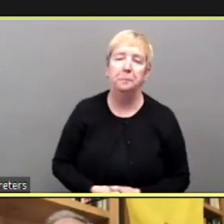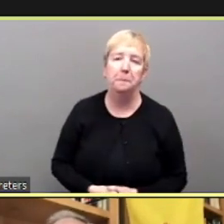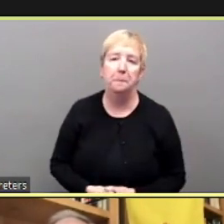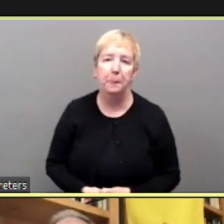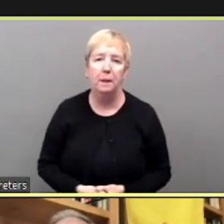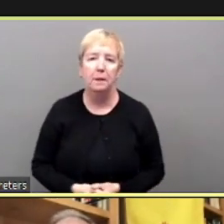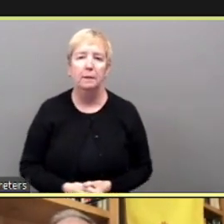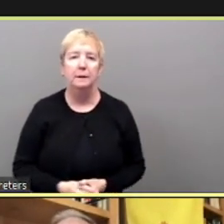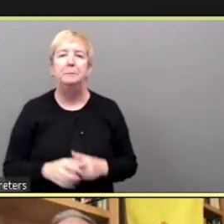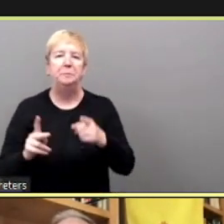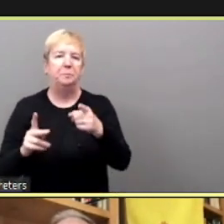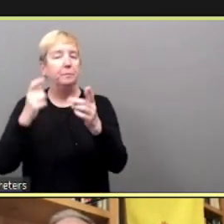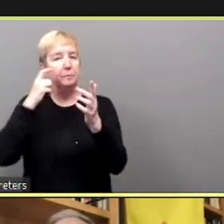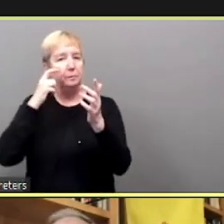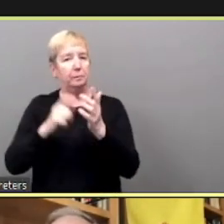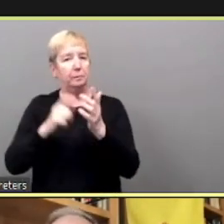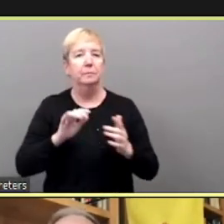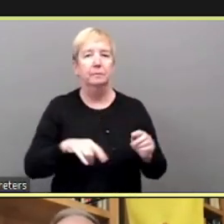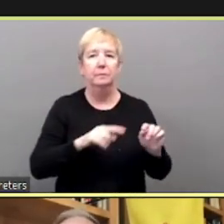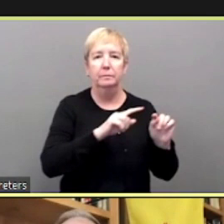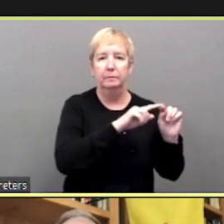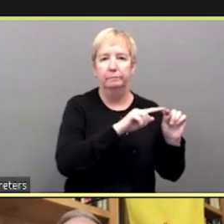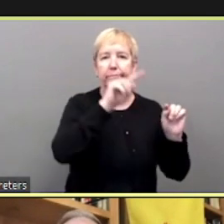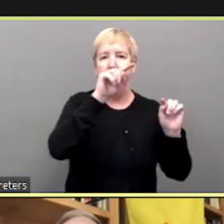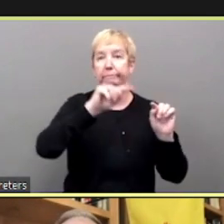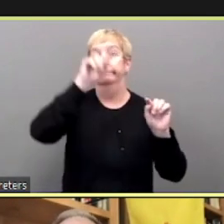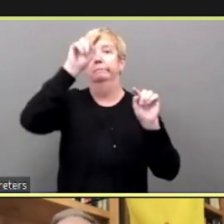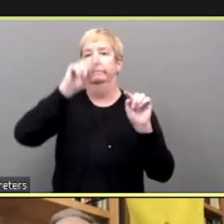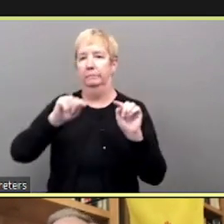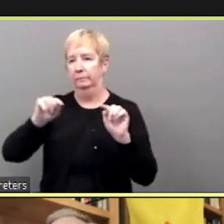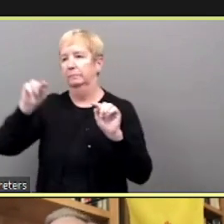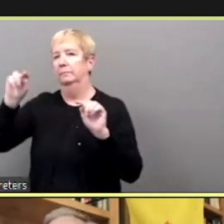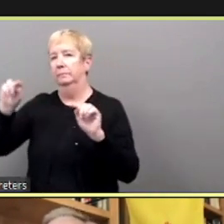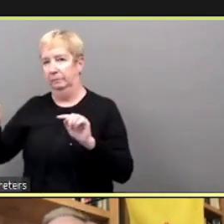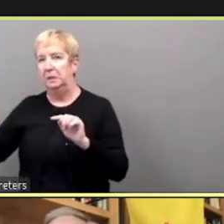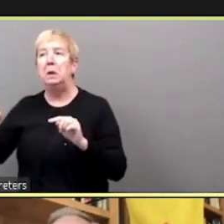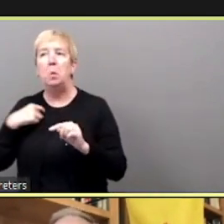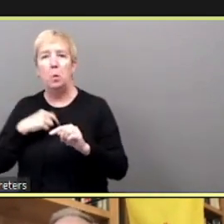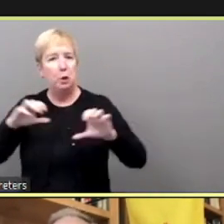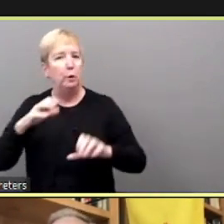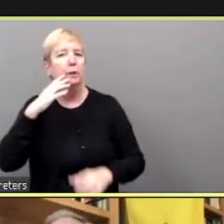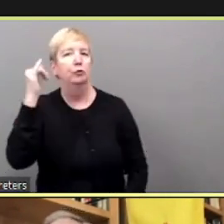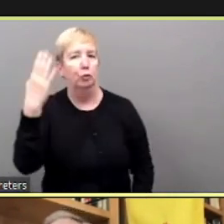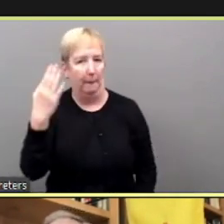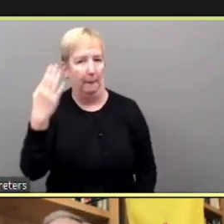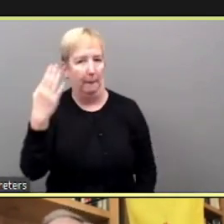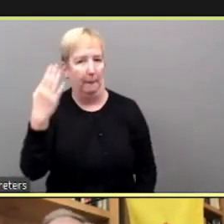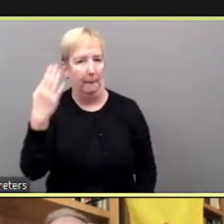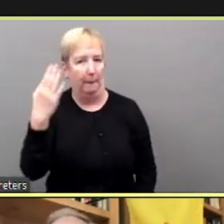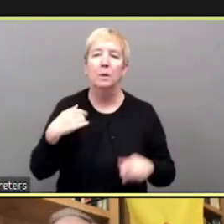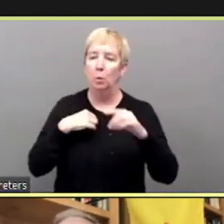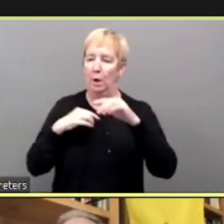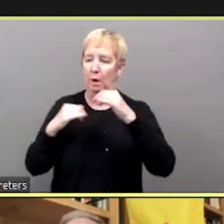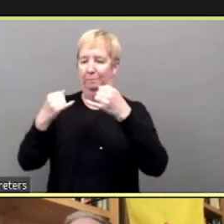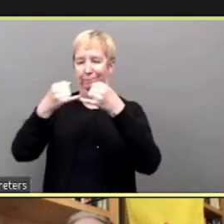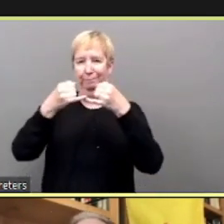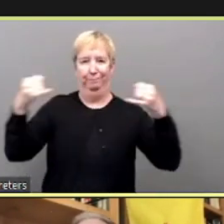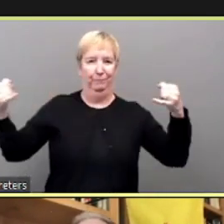you can see that testing, we're doing a good job now. We're back below the target line